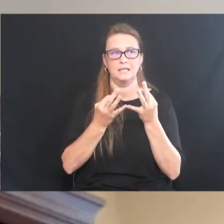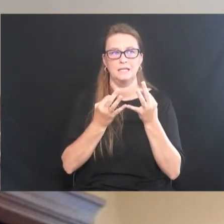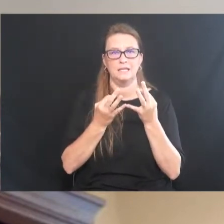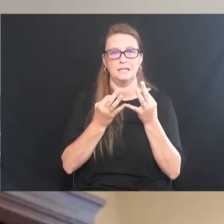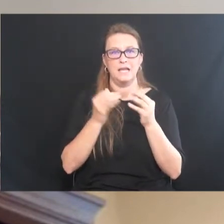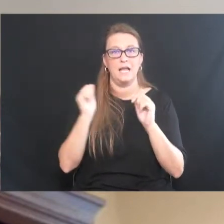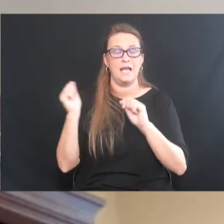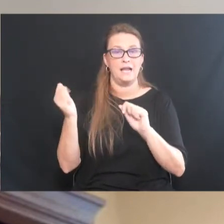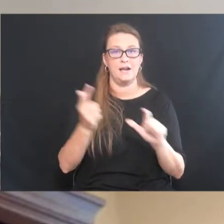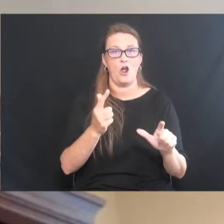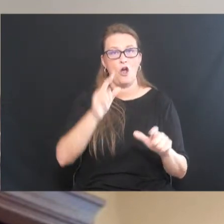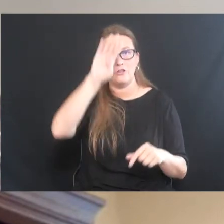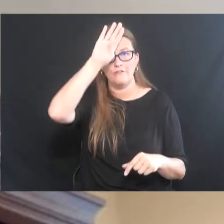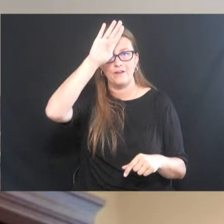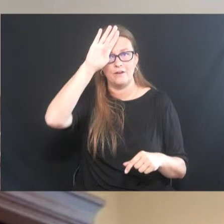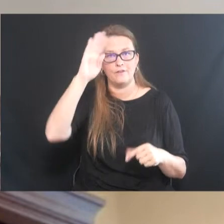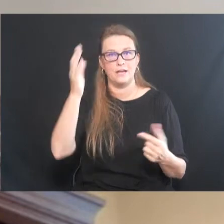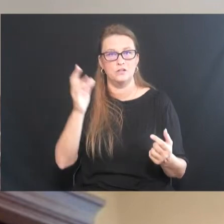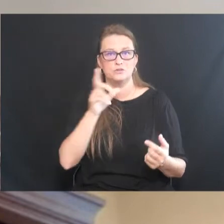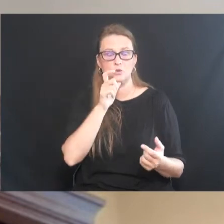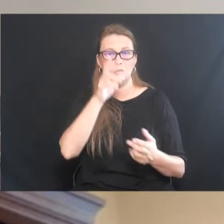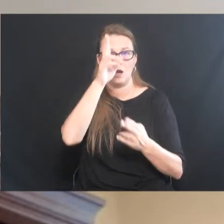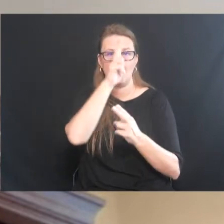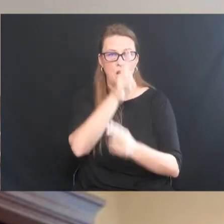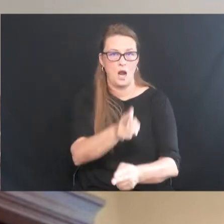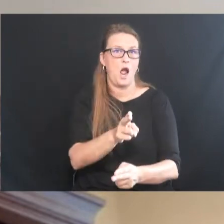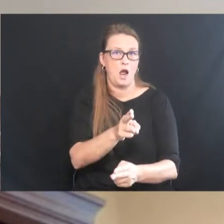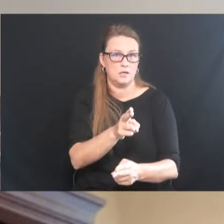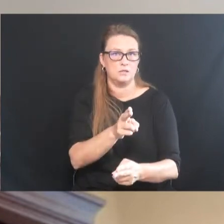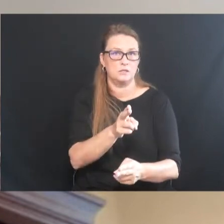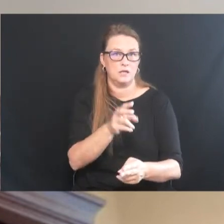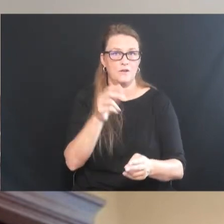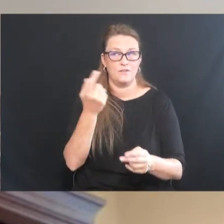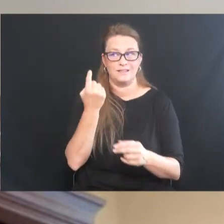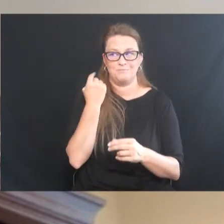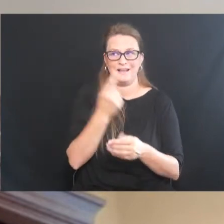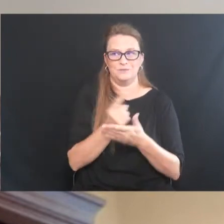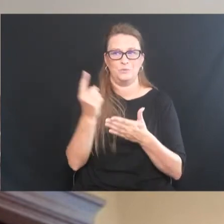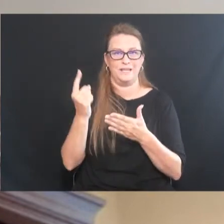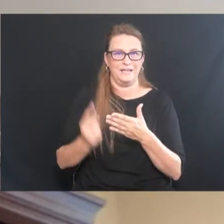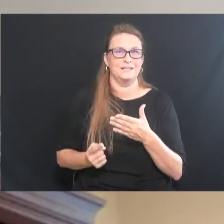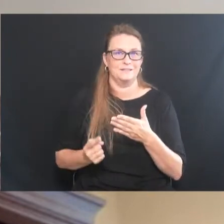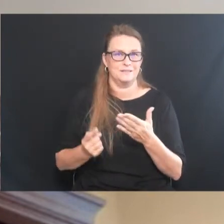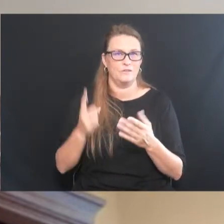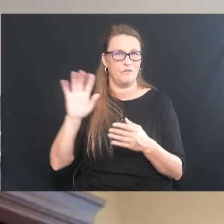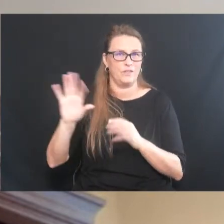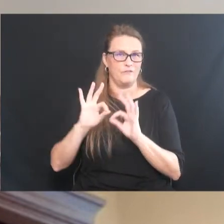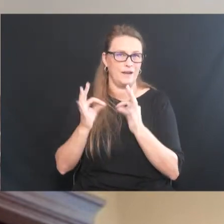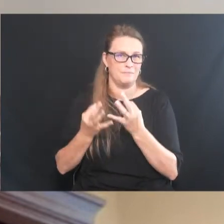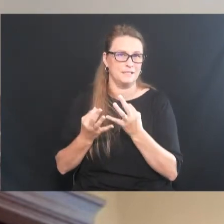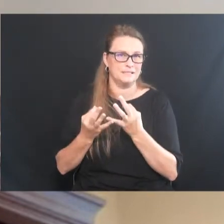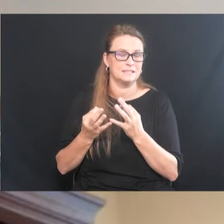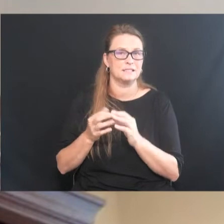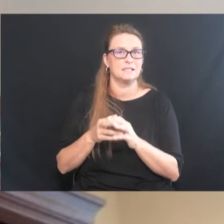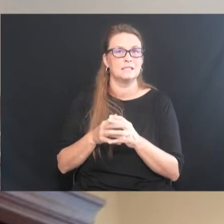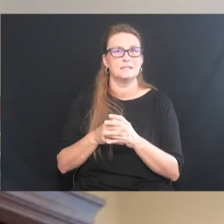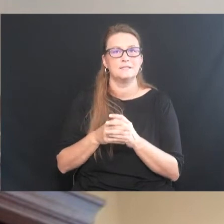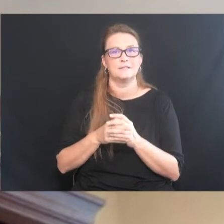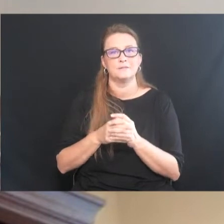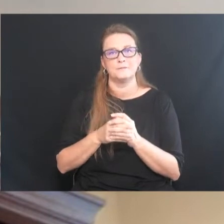fallen firefighters who were honored over this past weekend, to their families. And just the last